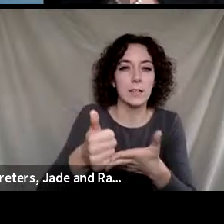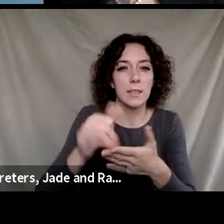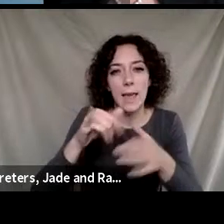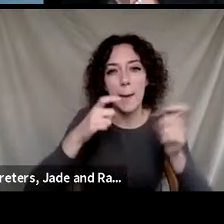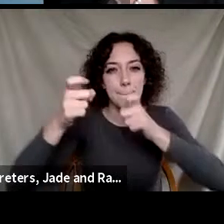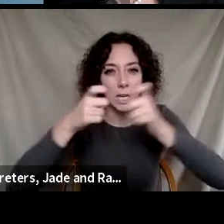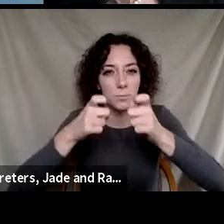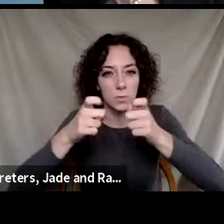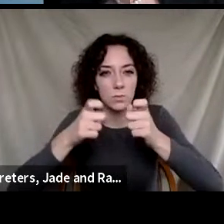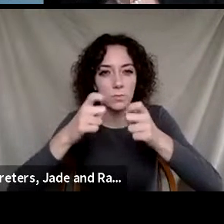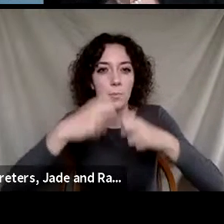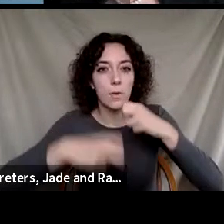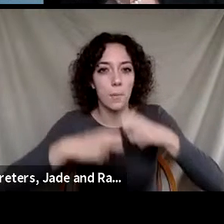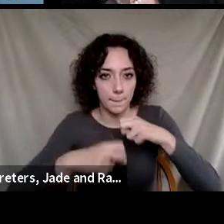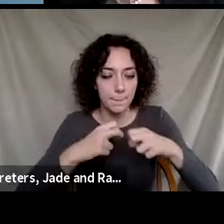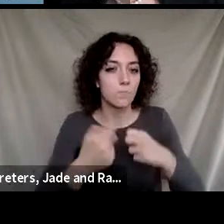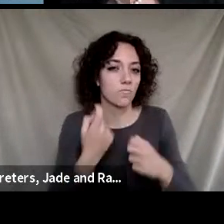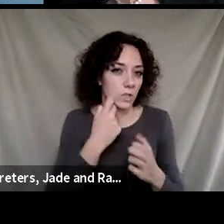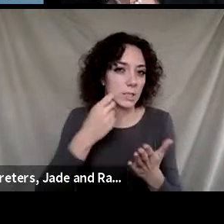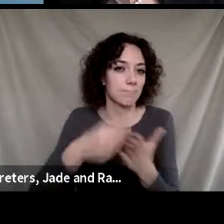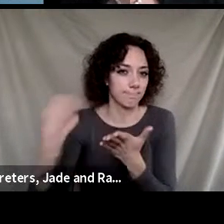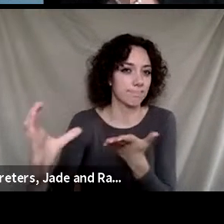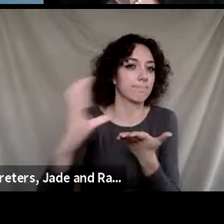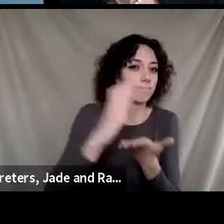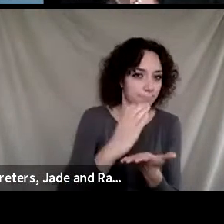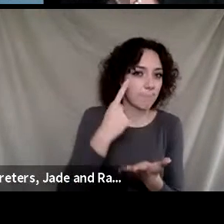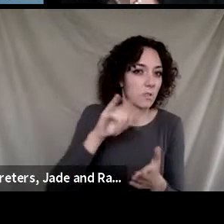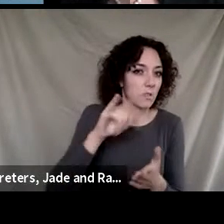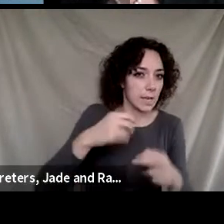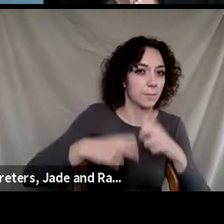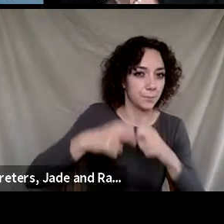management problem. And actually,